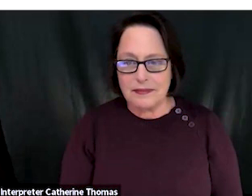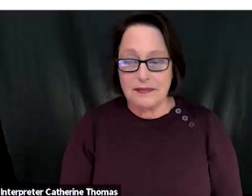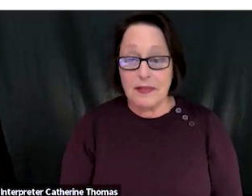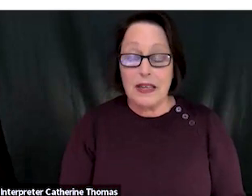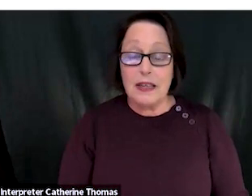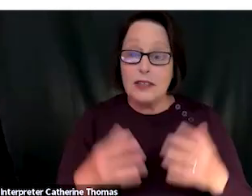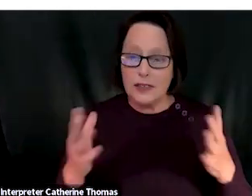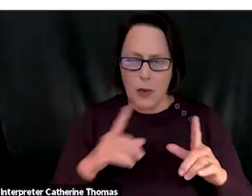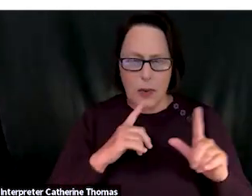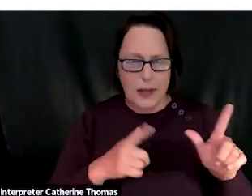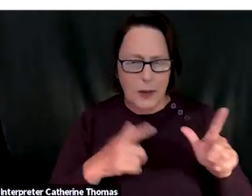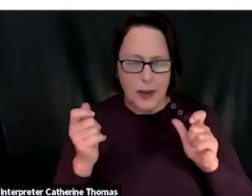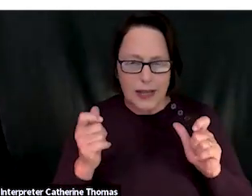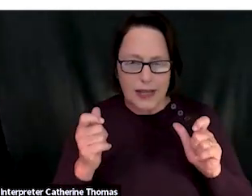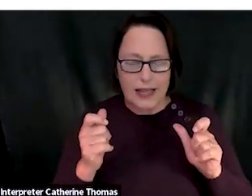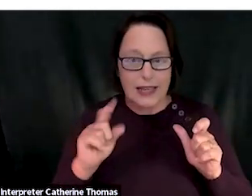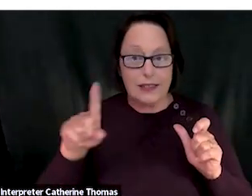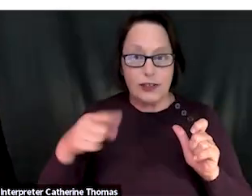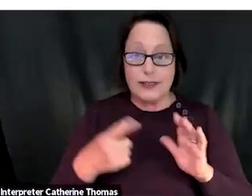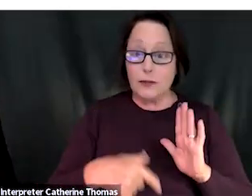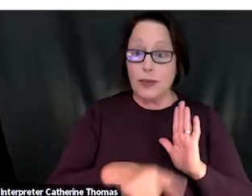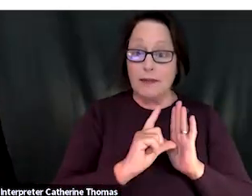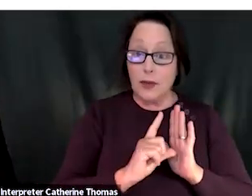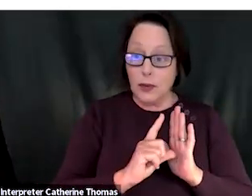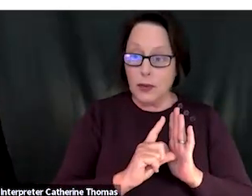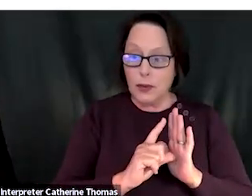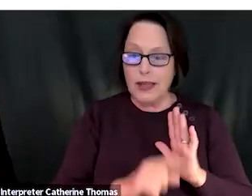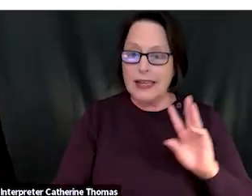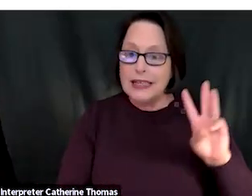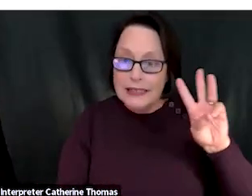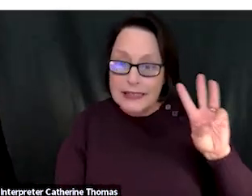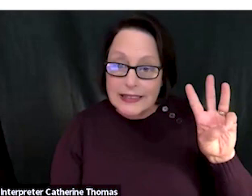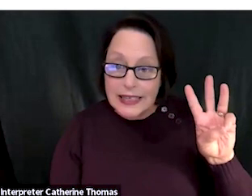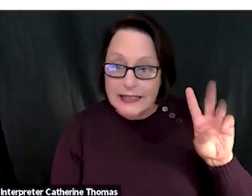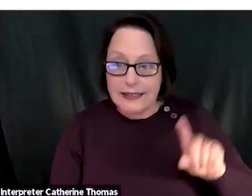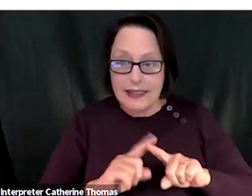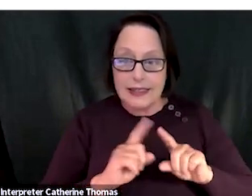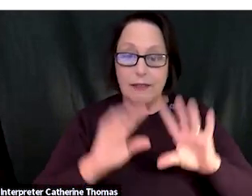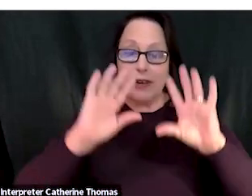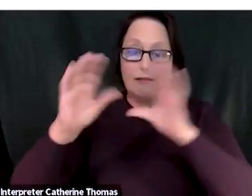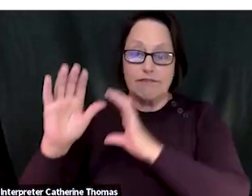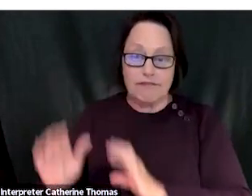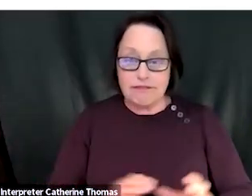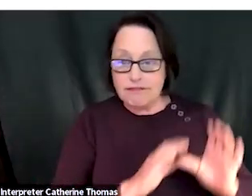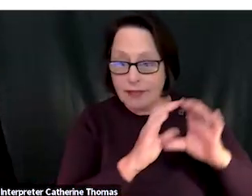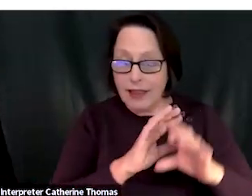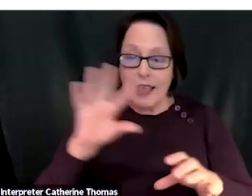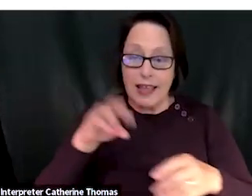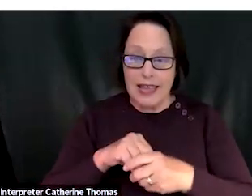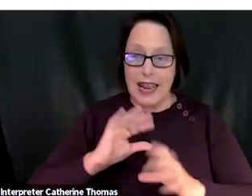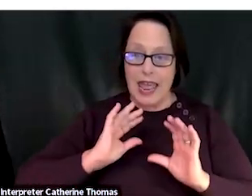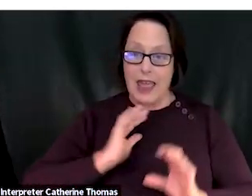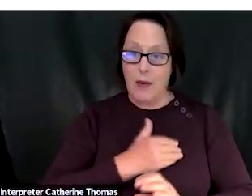So quickly, we'd like to just review the 6 different divisions that make up our